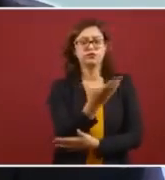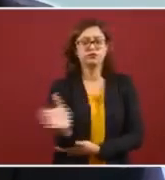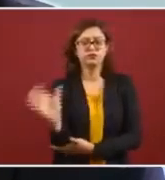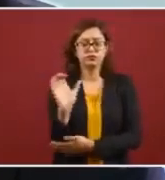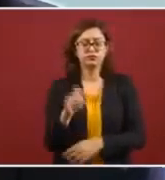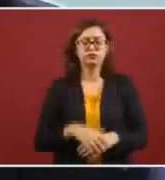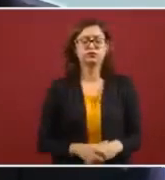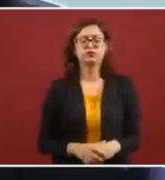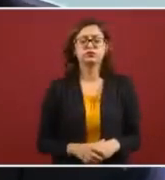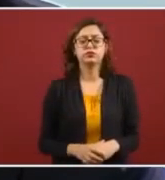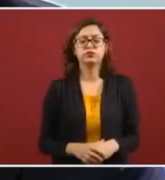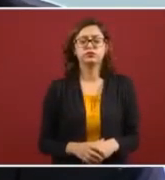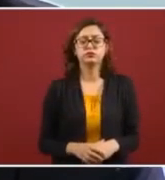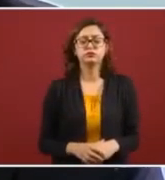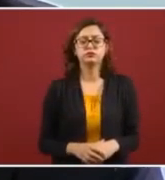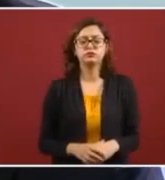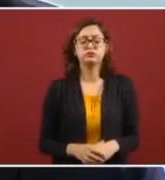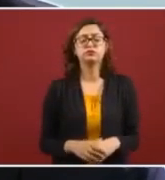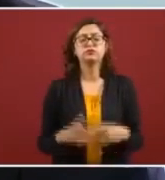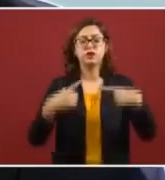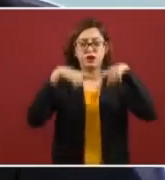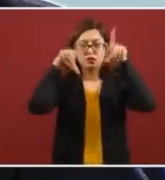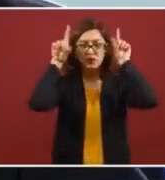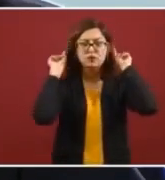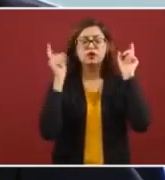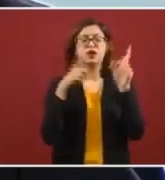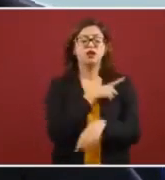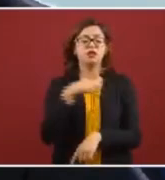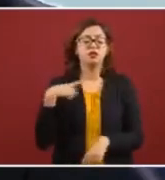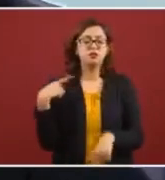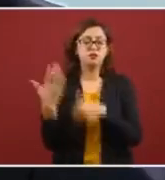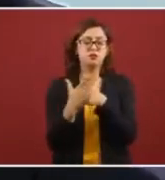they're programming to have